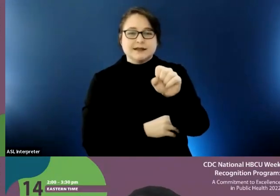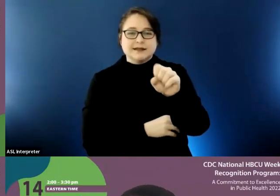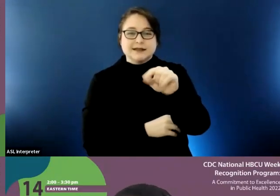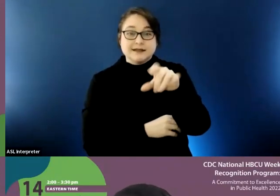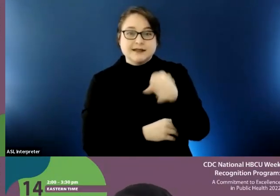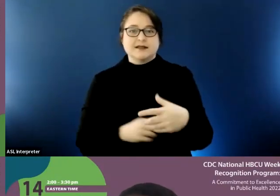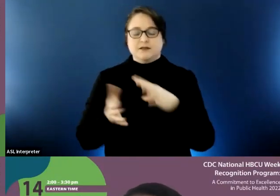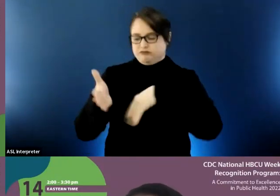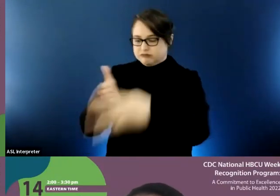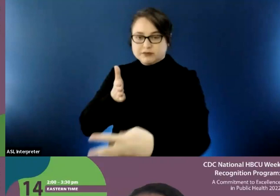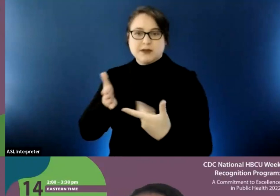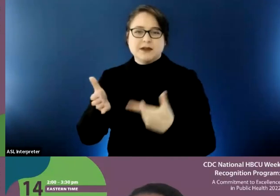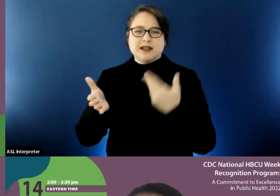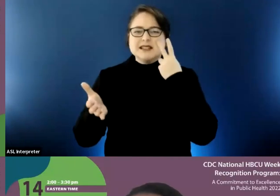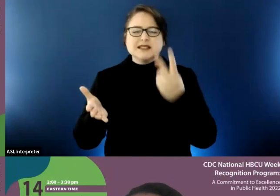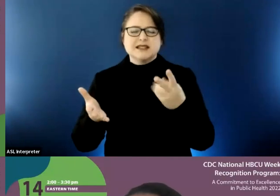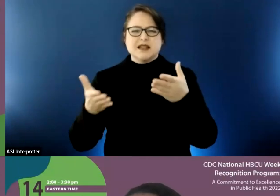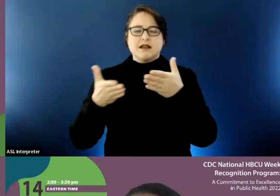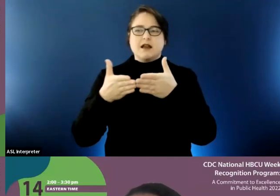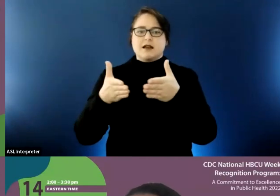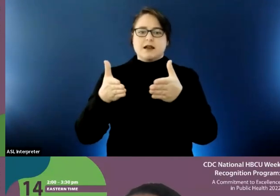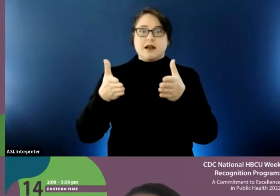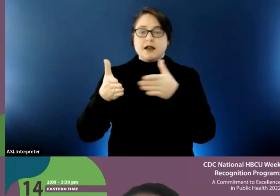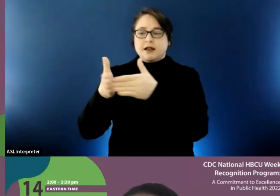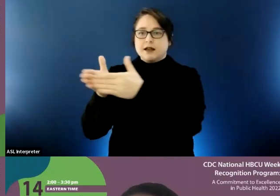more broadly as to what's possible for me. So